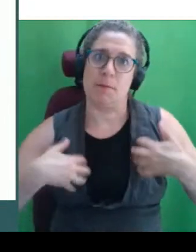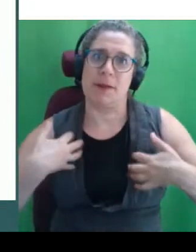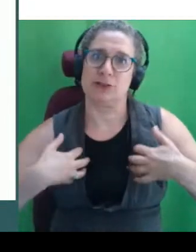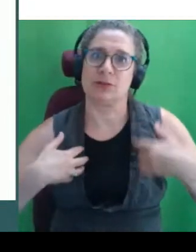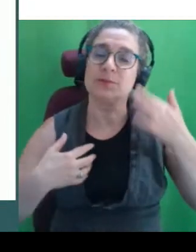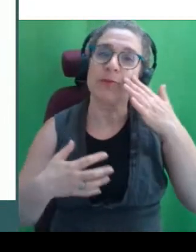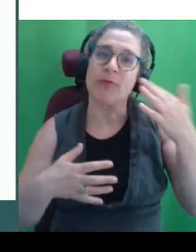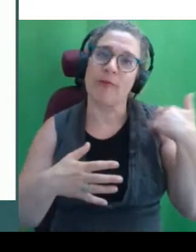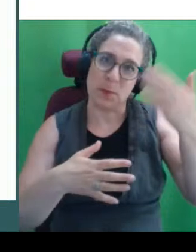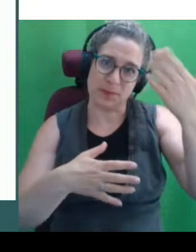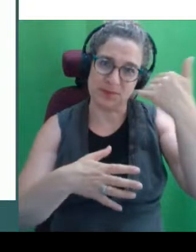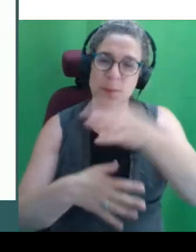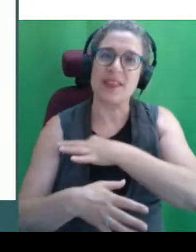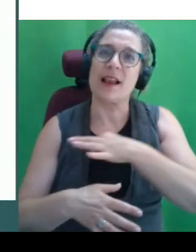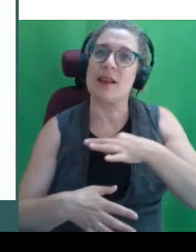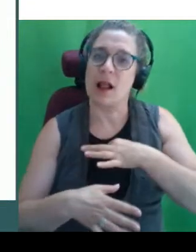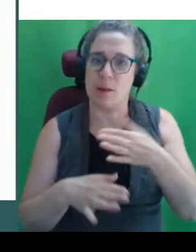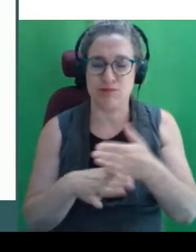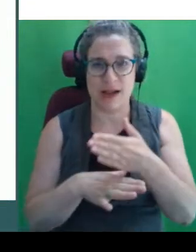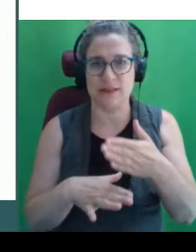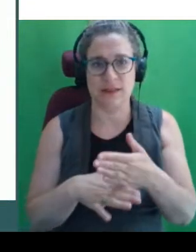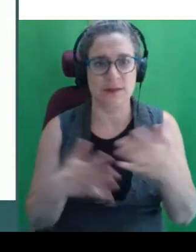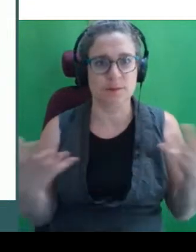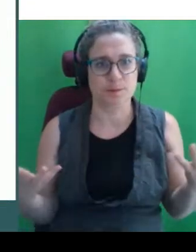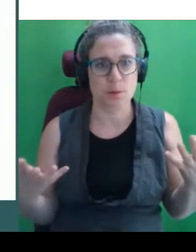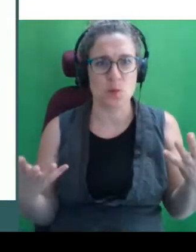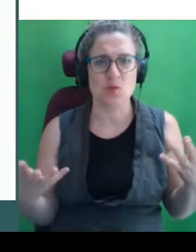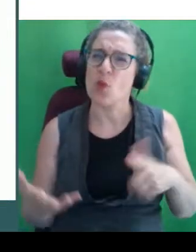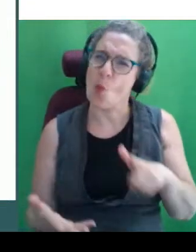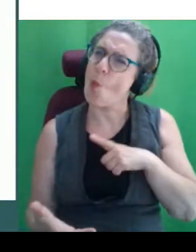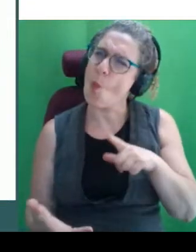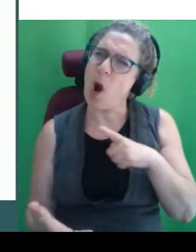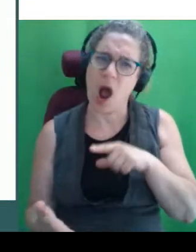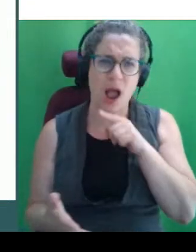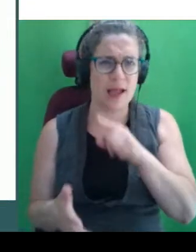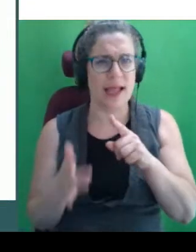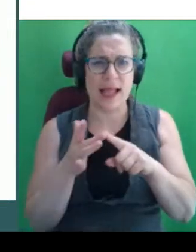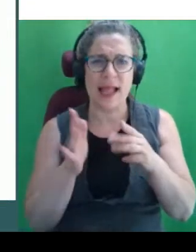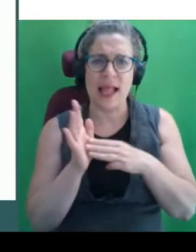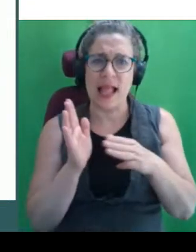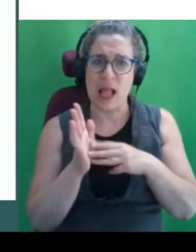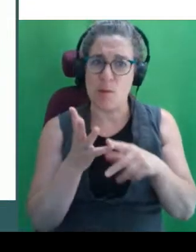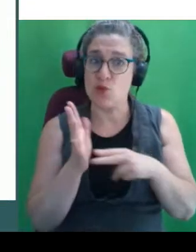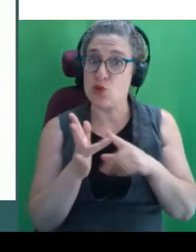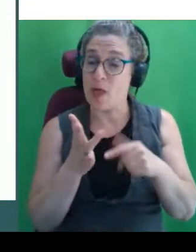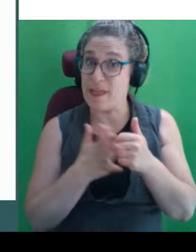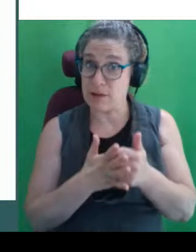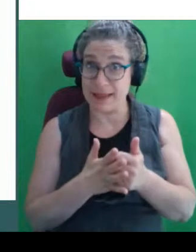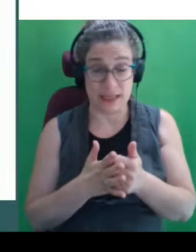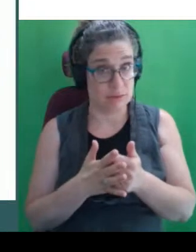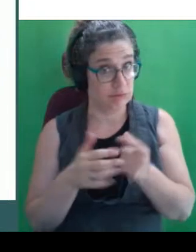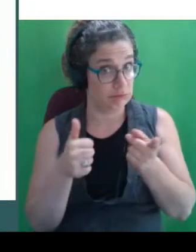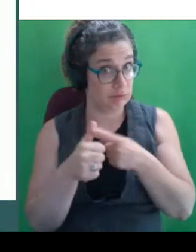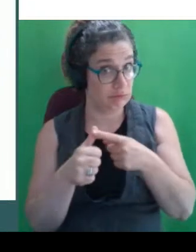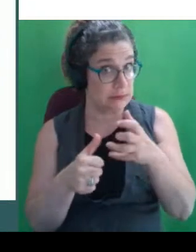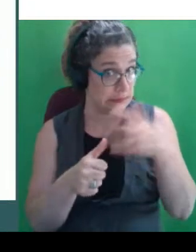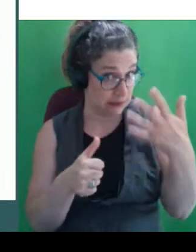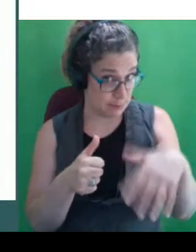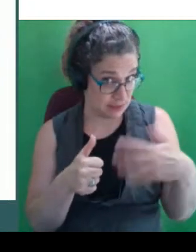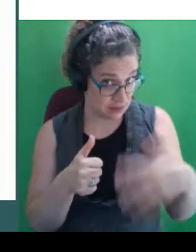practice. Why would we ever use immunotherapy? It's costly. It's very, very long in terms